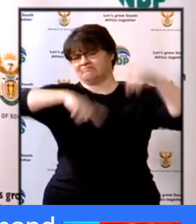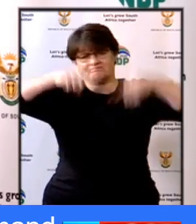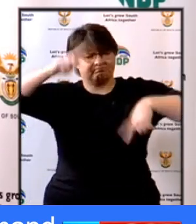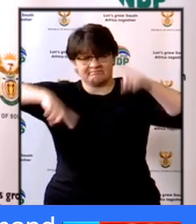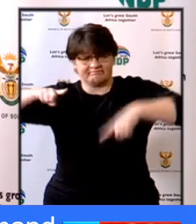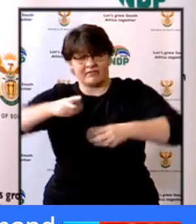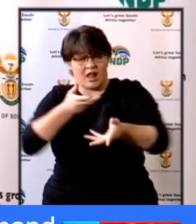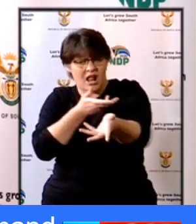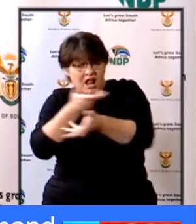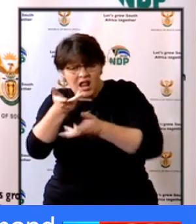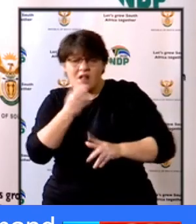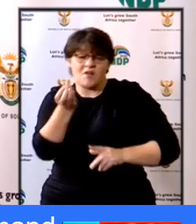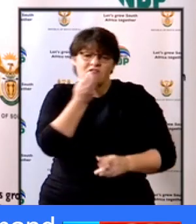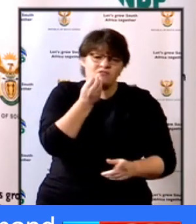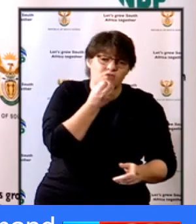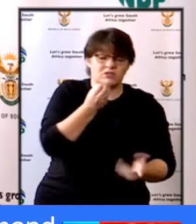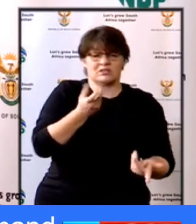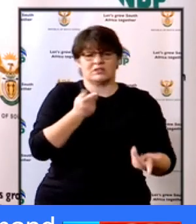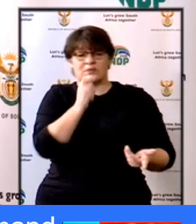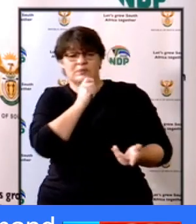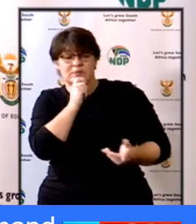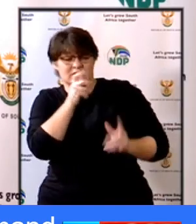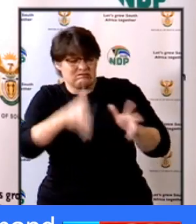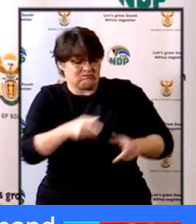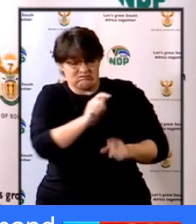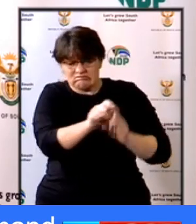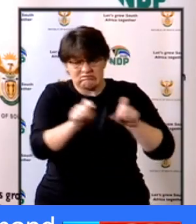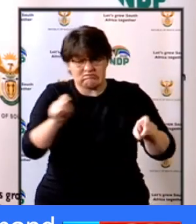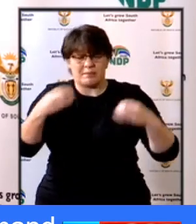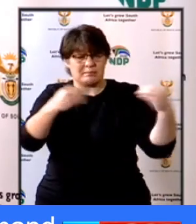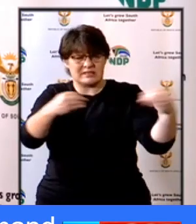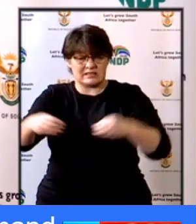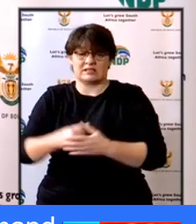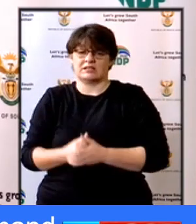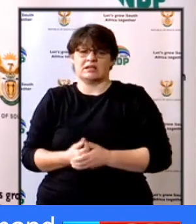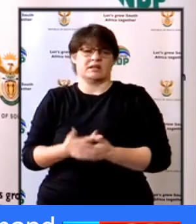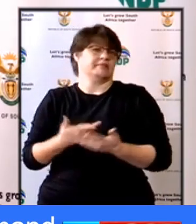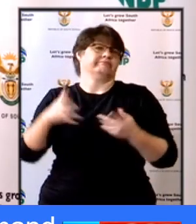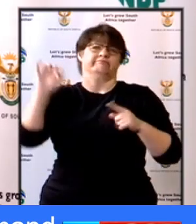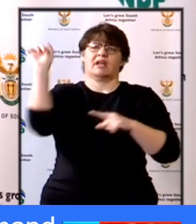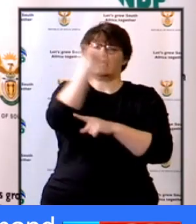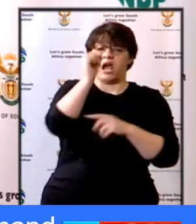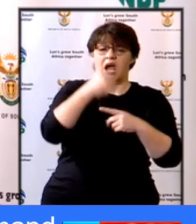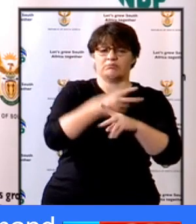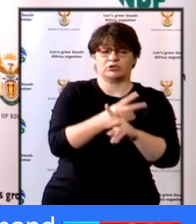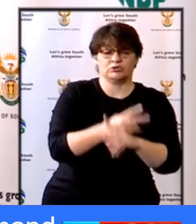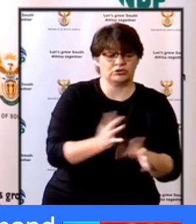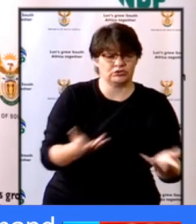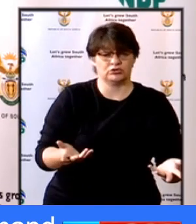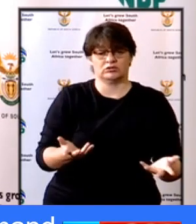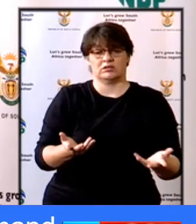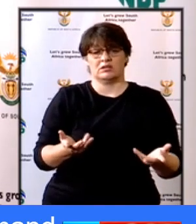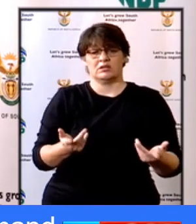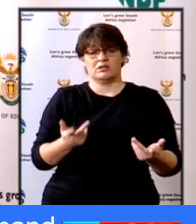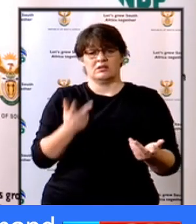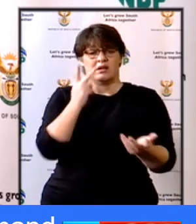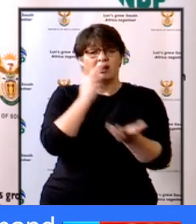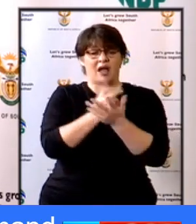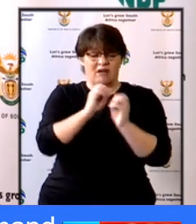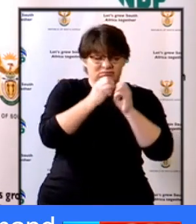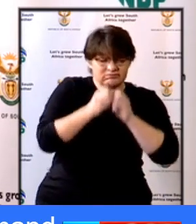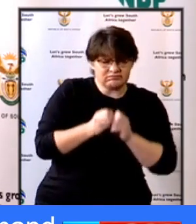with food and consumer companies, with the car producers and the people who make the car parts,